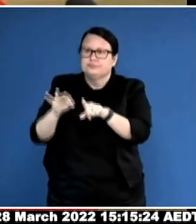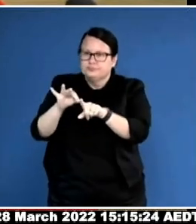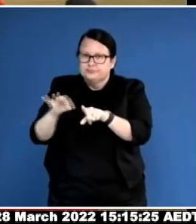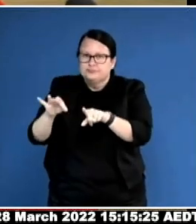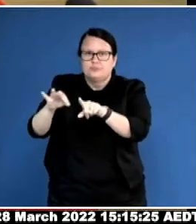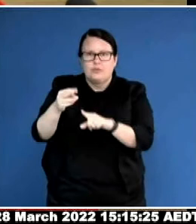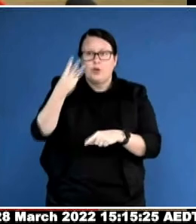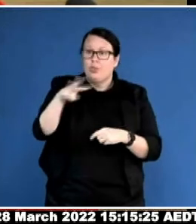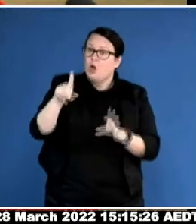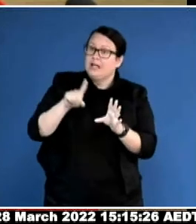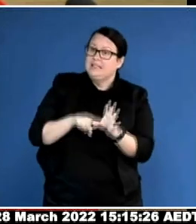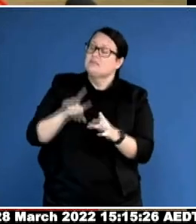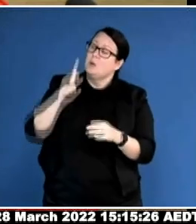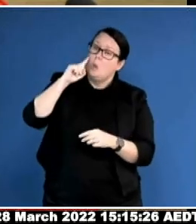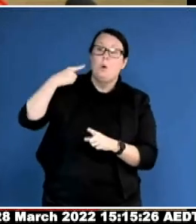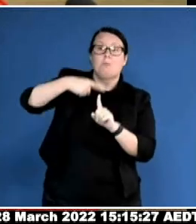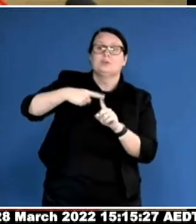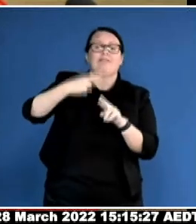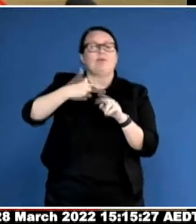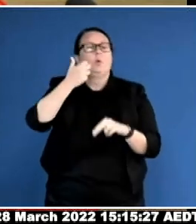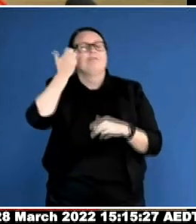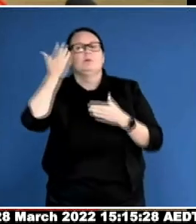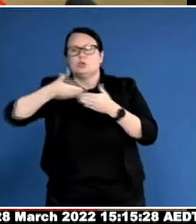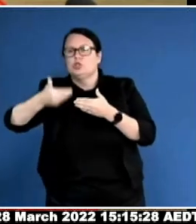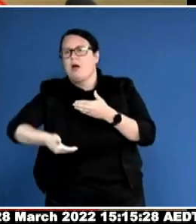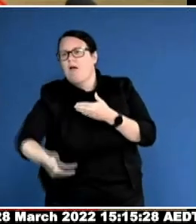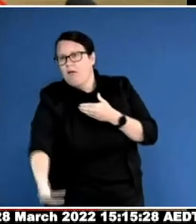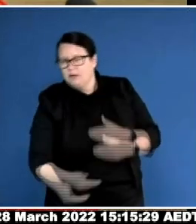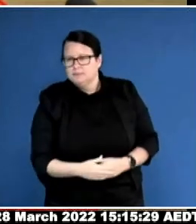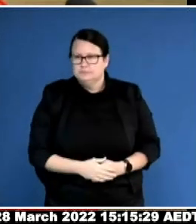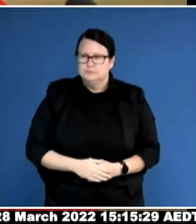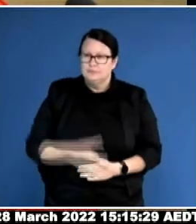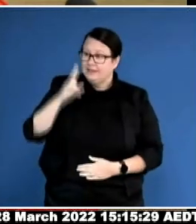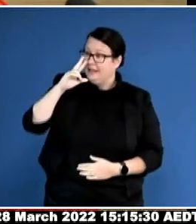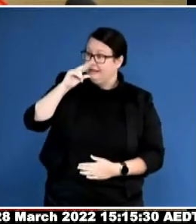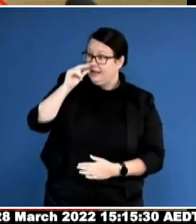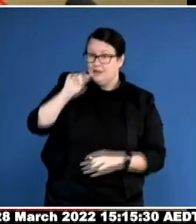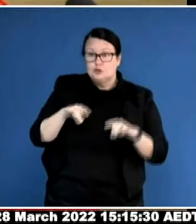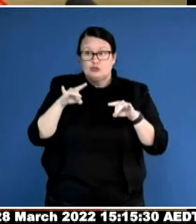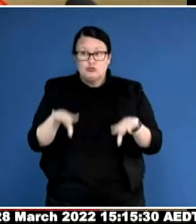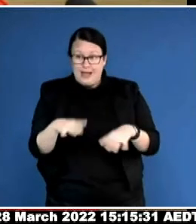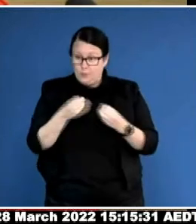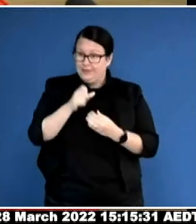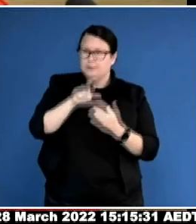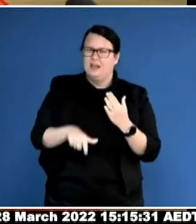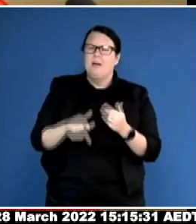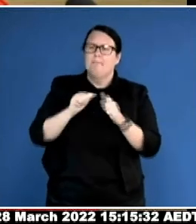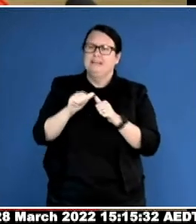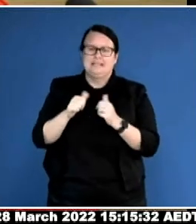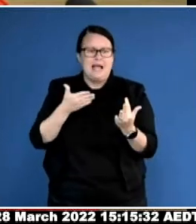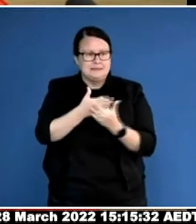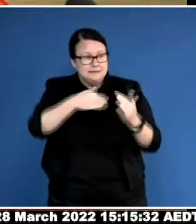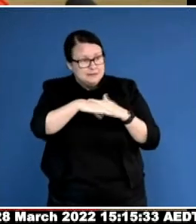years is very encouraging. Young Australians living with disability today do have greater access to buildings and